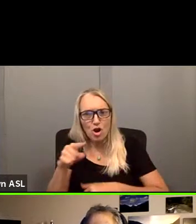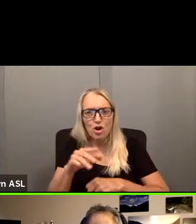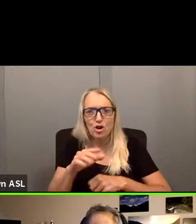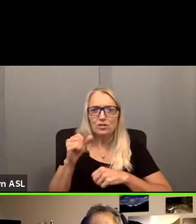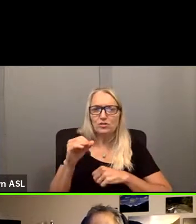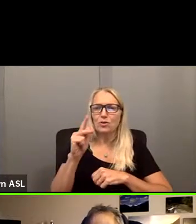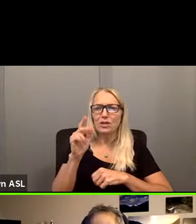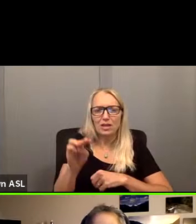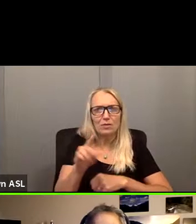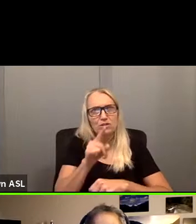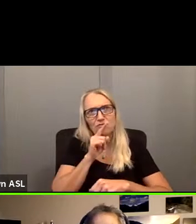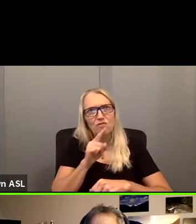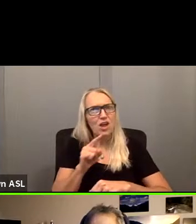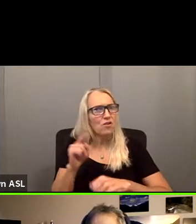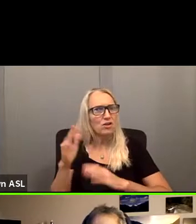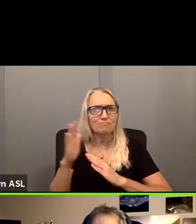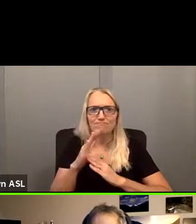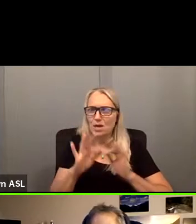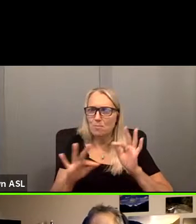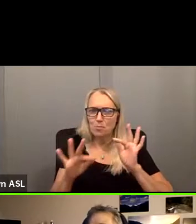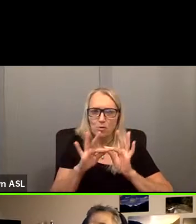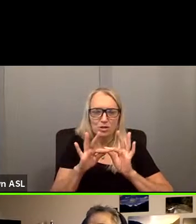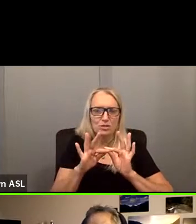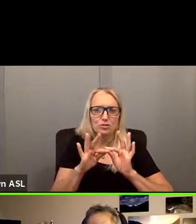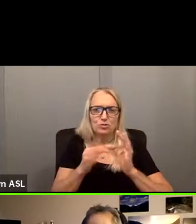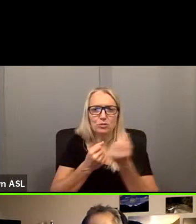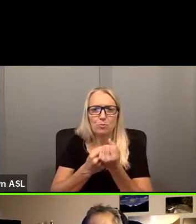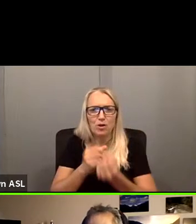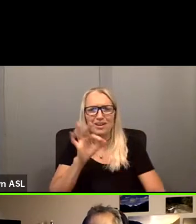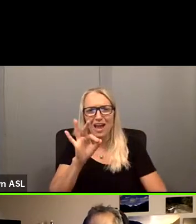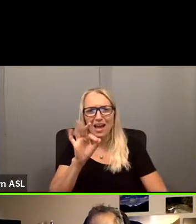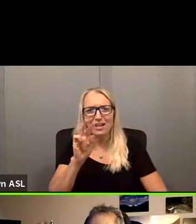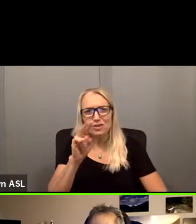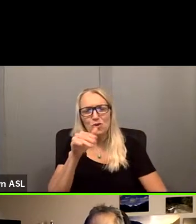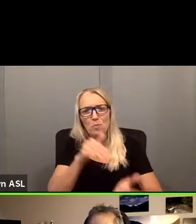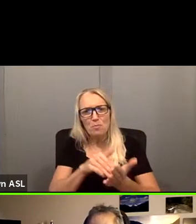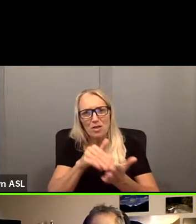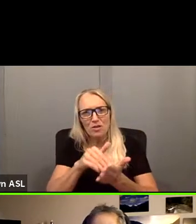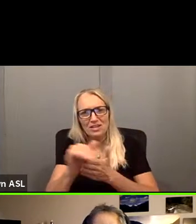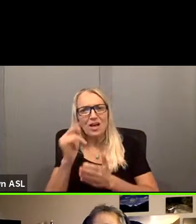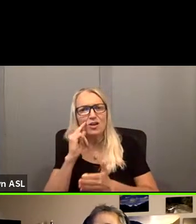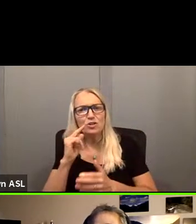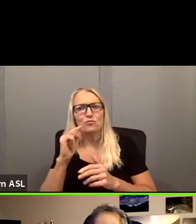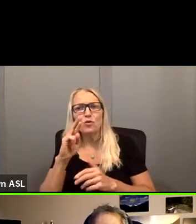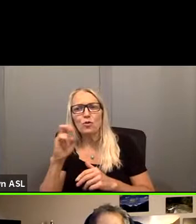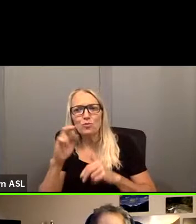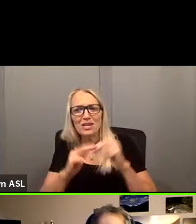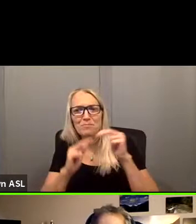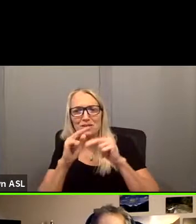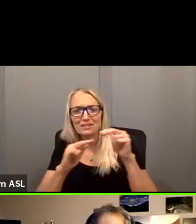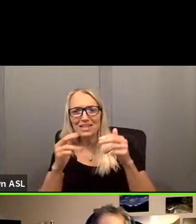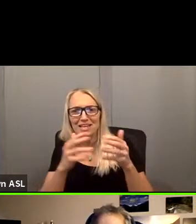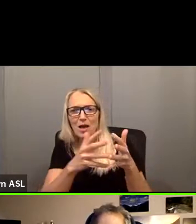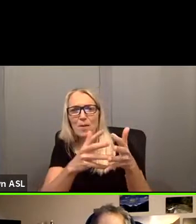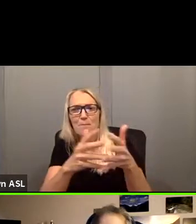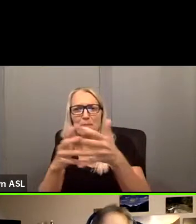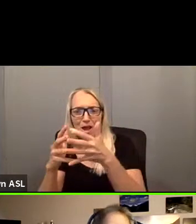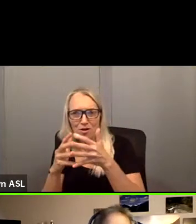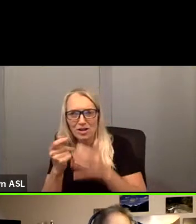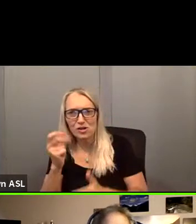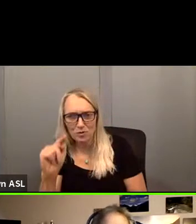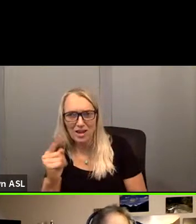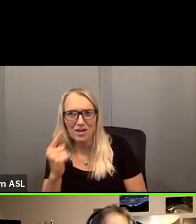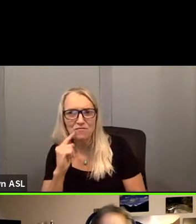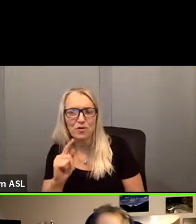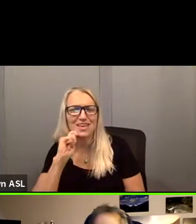was instrumental in getting $92 million of Infrastructure for Rebuilding America grant for the Apple Capitol Loop